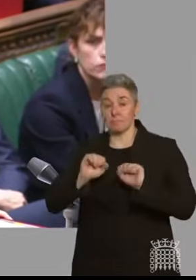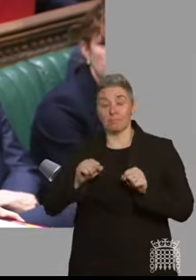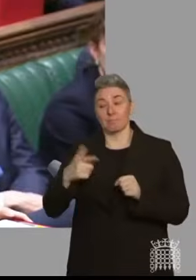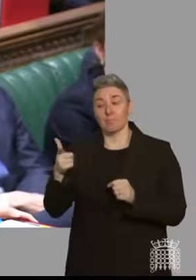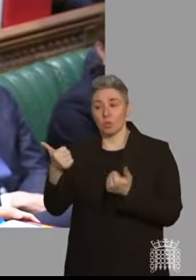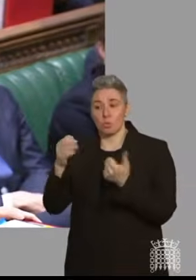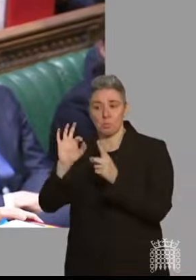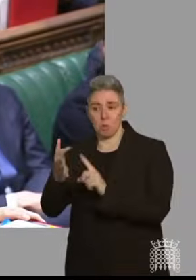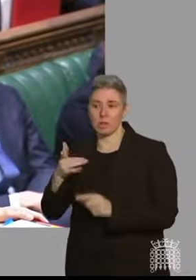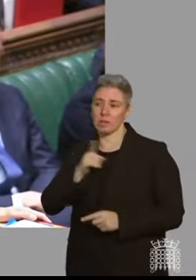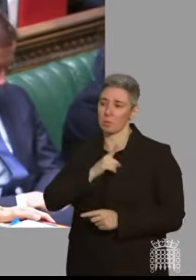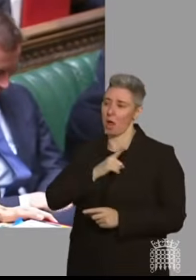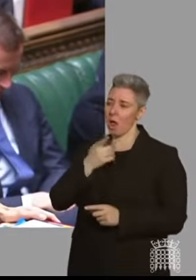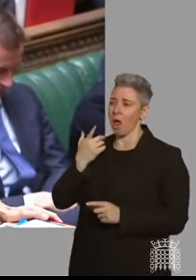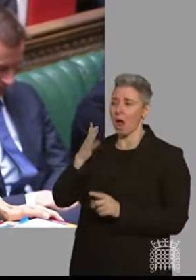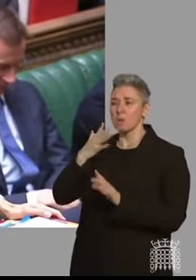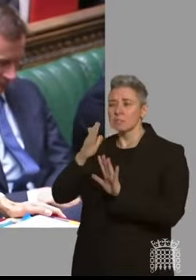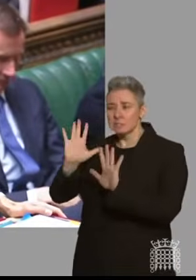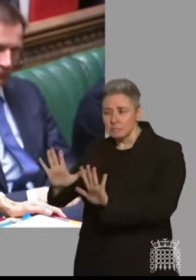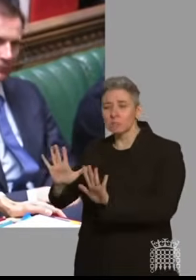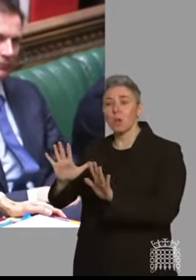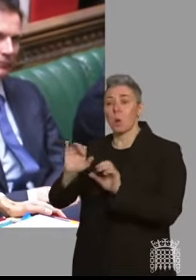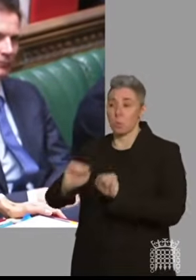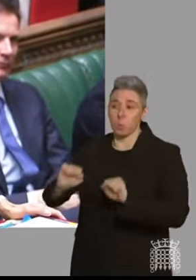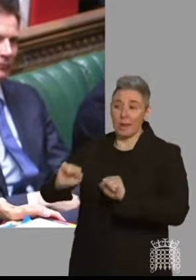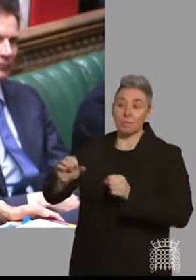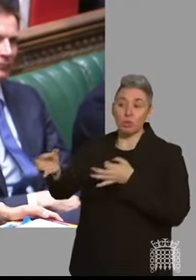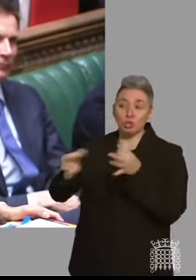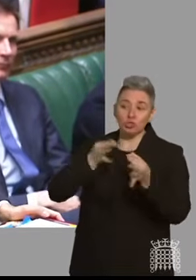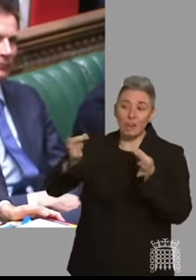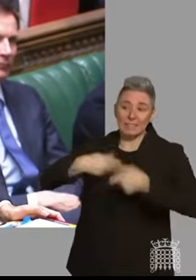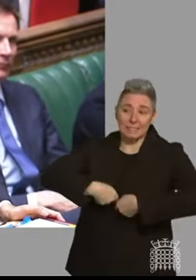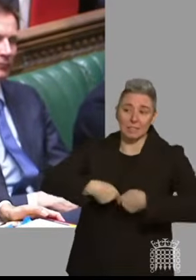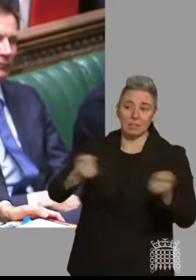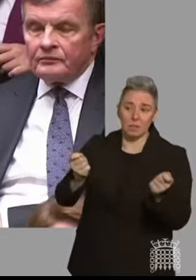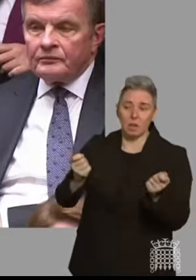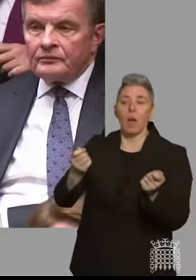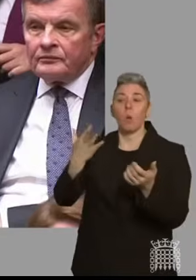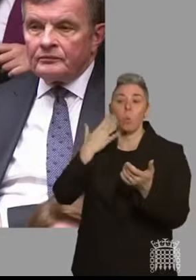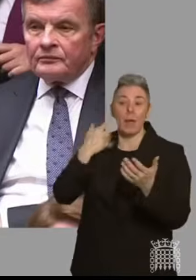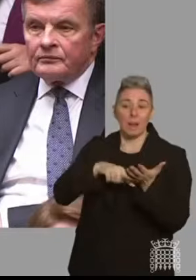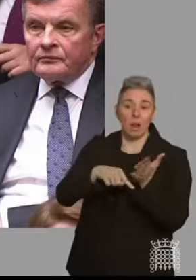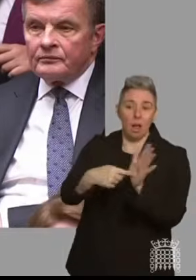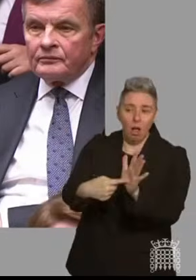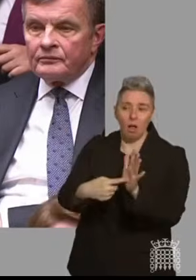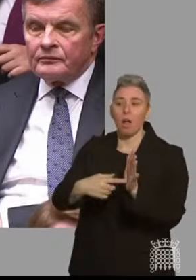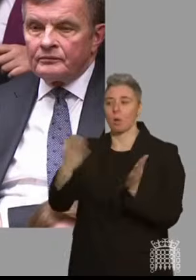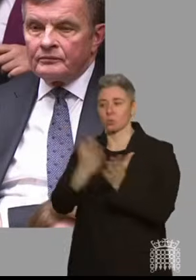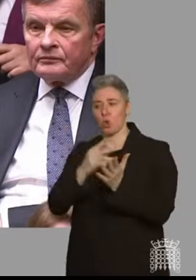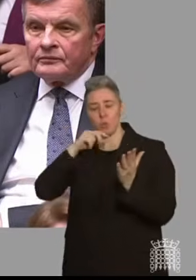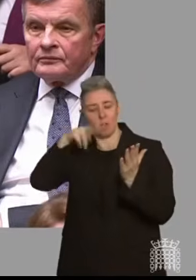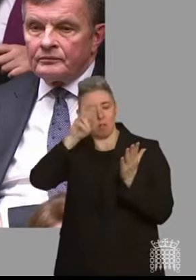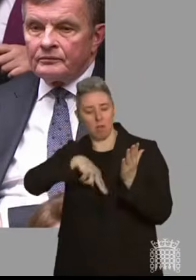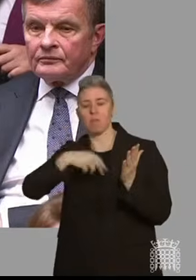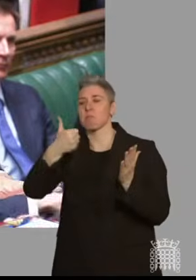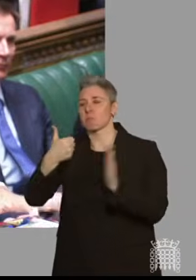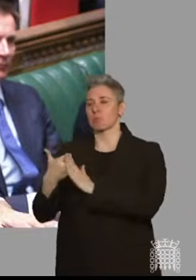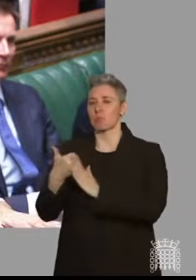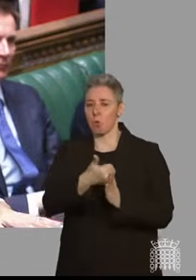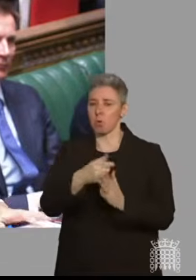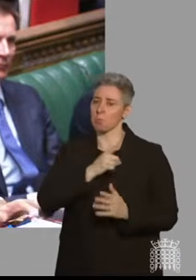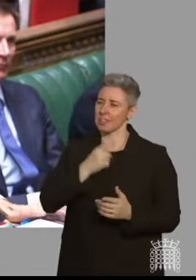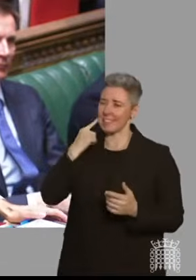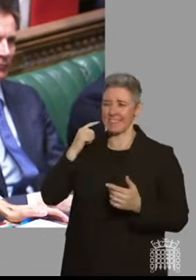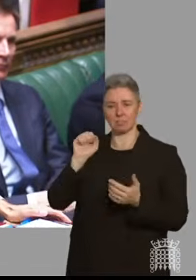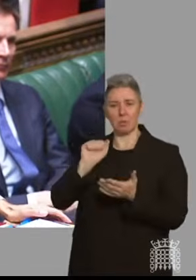she can support, because it is our duty to make sure the government has the tools to tackle the threat that she rightly identifies and highlights. And this is absolutely